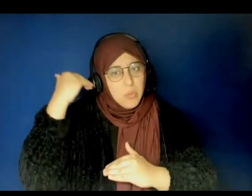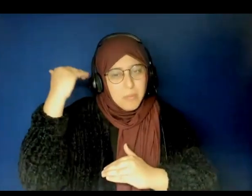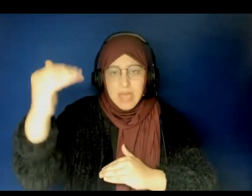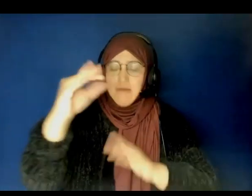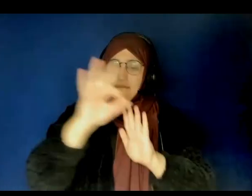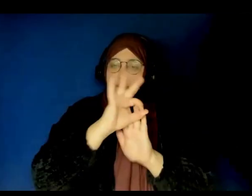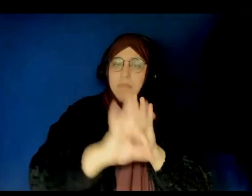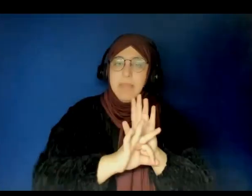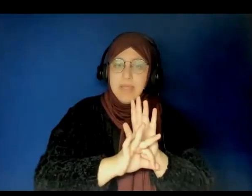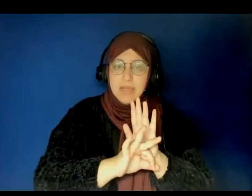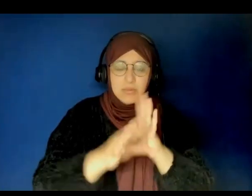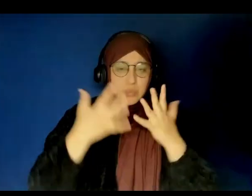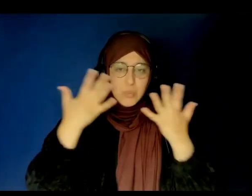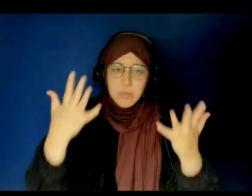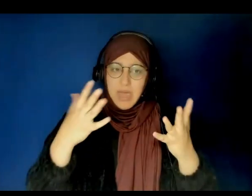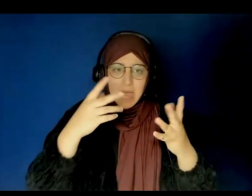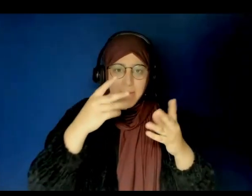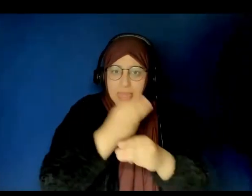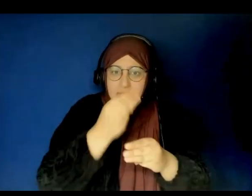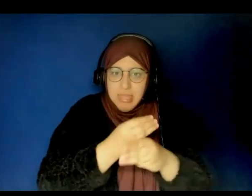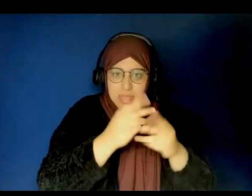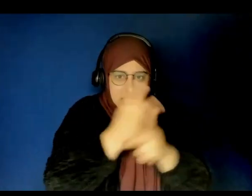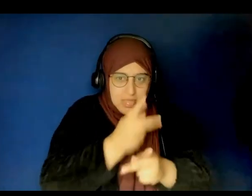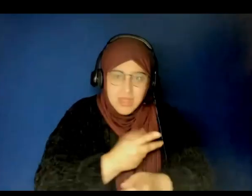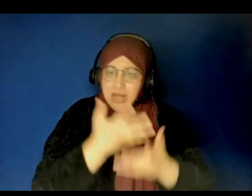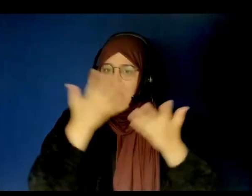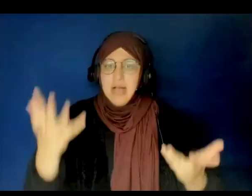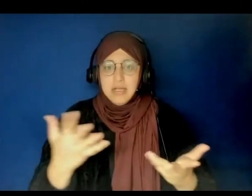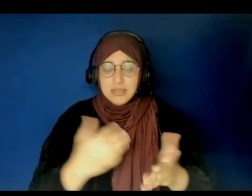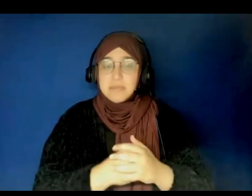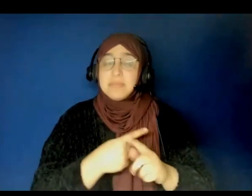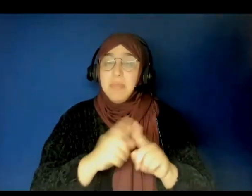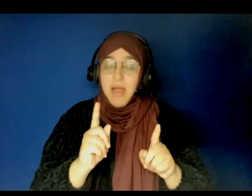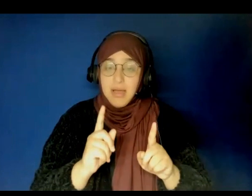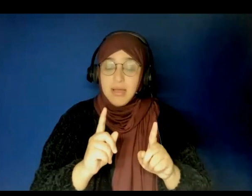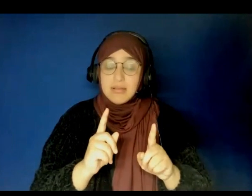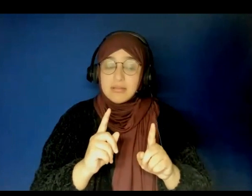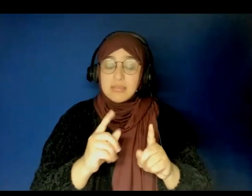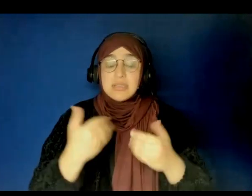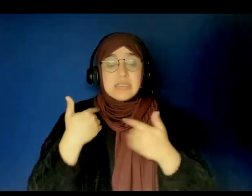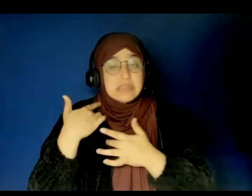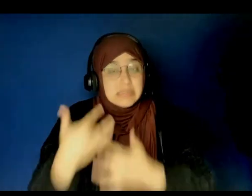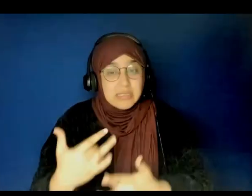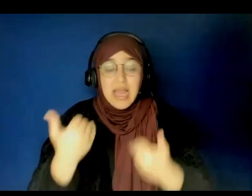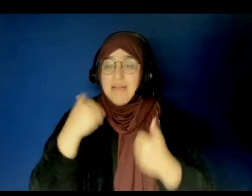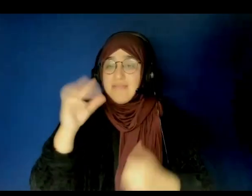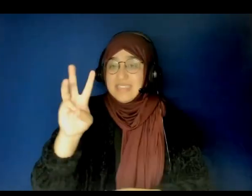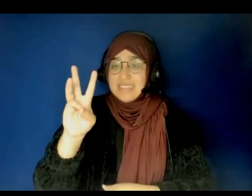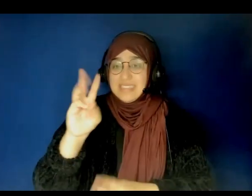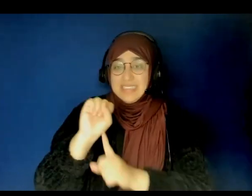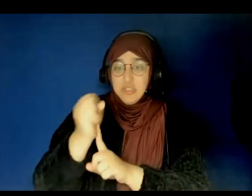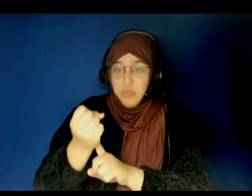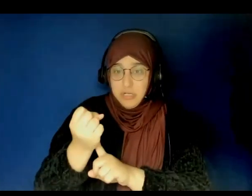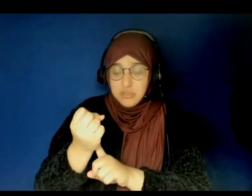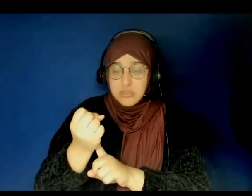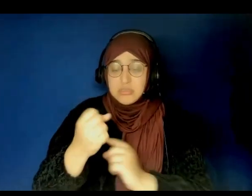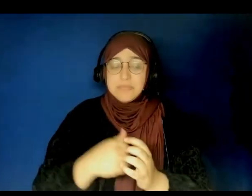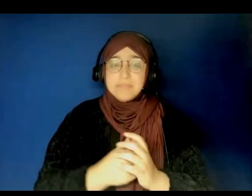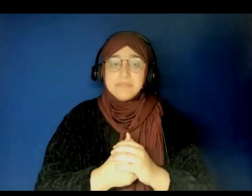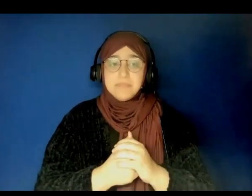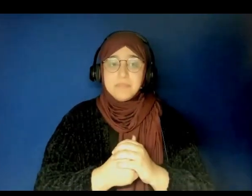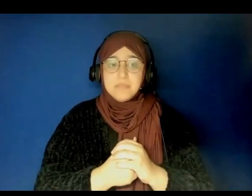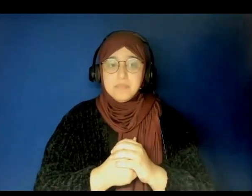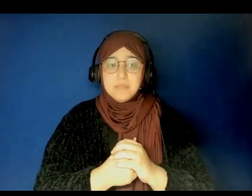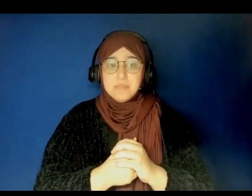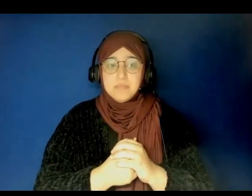to cover. However, there are generally 6 situations in which inheritors take. In